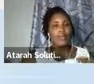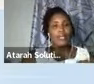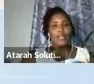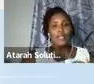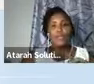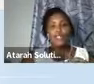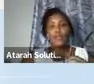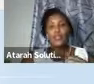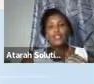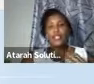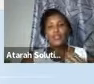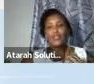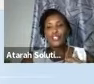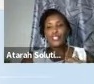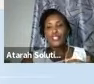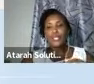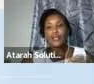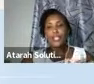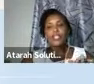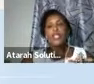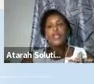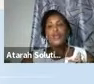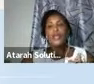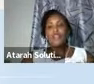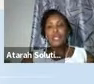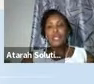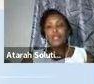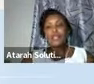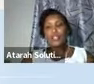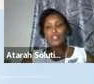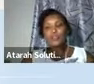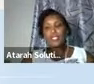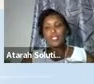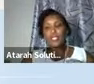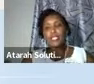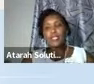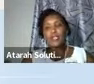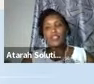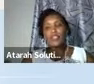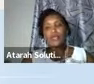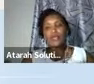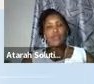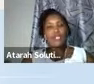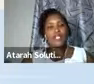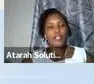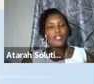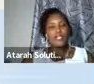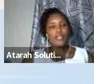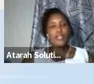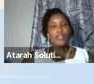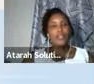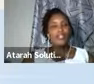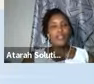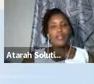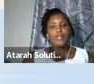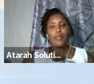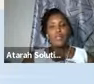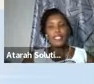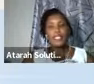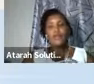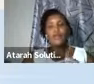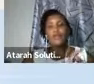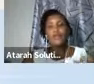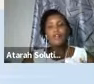partners. We have Balcon Housing, we have Stallion Construction Company, we have Ames College of Business and Technology, we have Wandi Restaurant, we have the Career